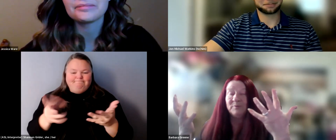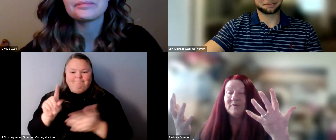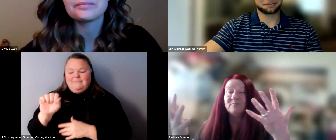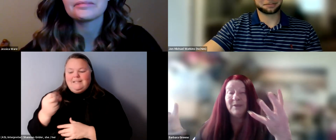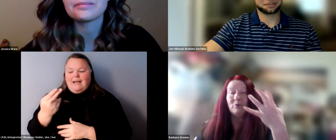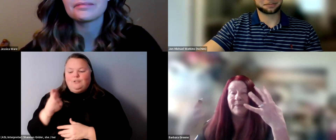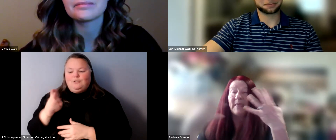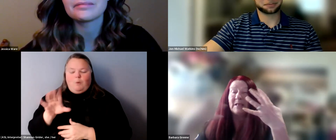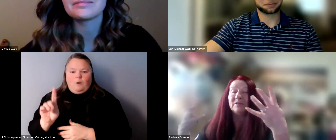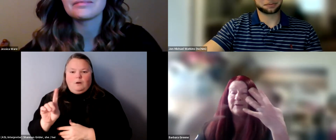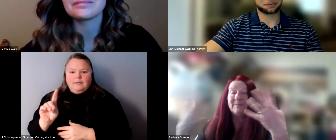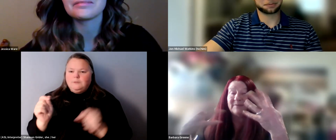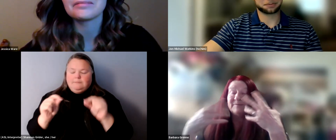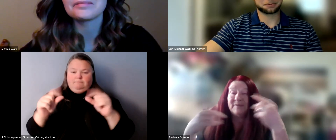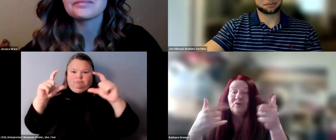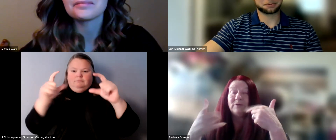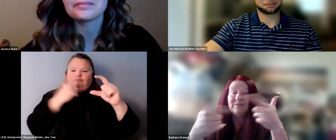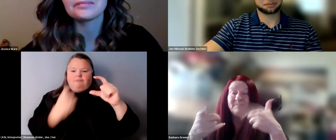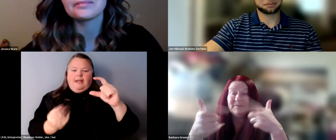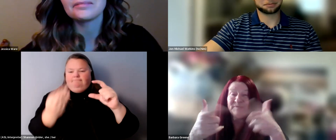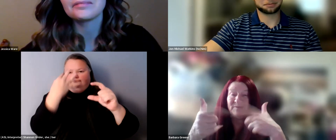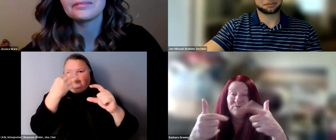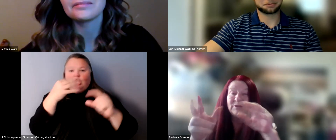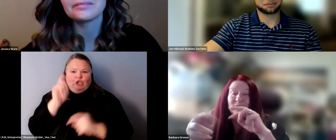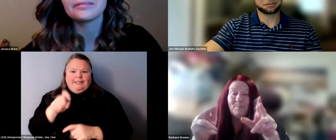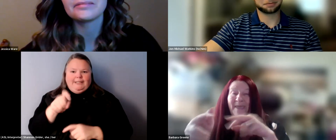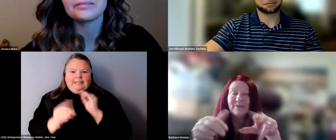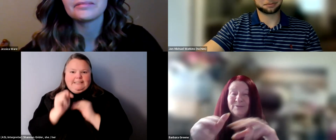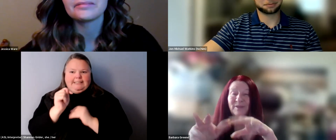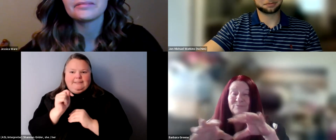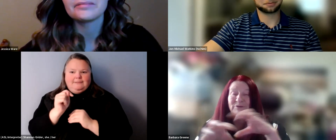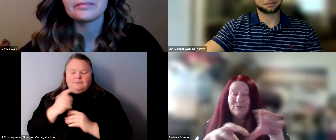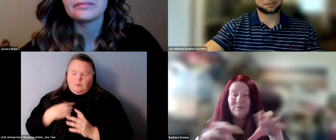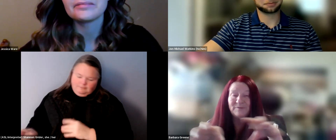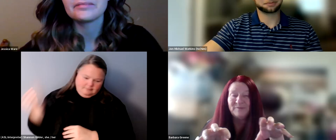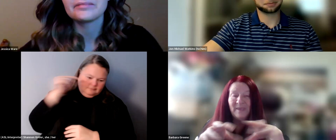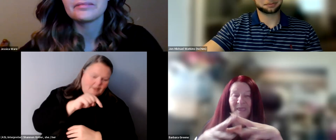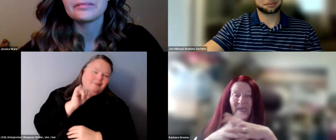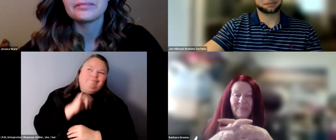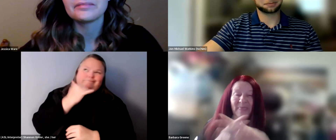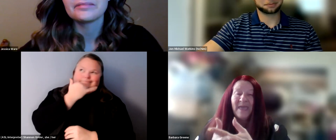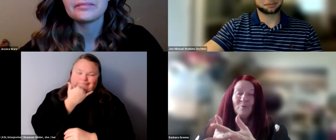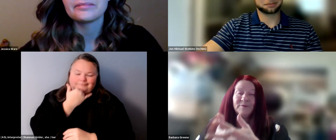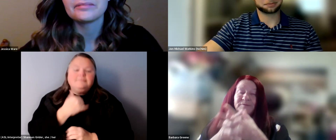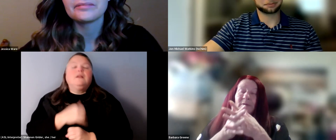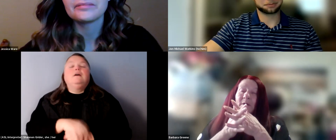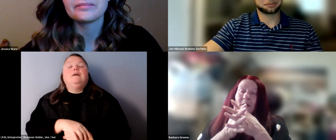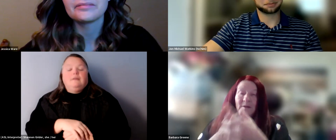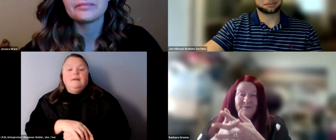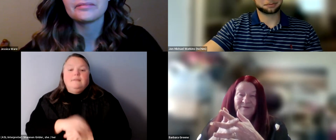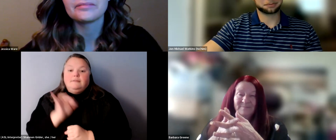dashboard, it was this big red thing glaring at me and says, you need to fix this. You need to go back and redo this. And that